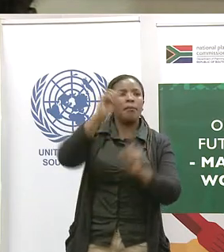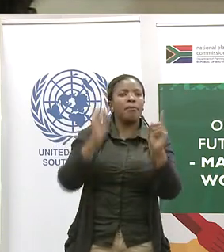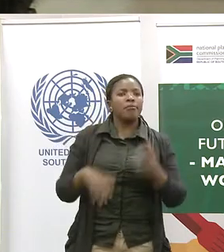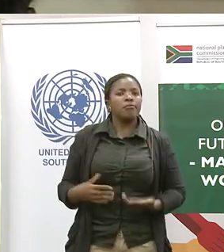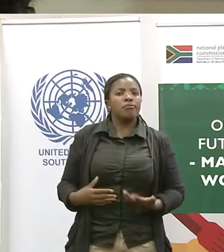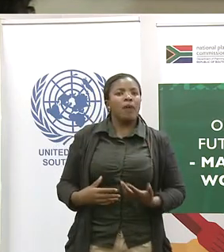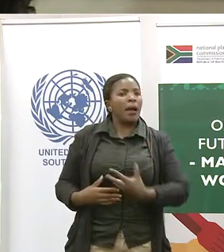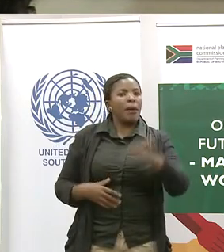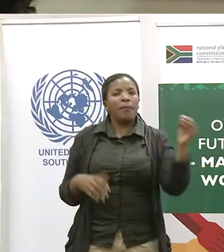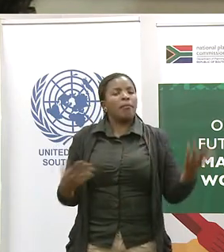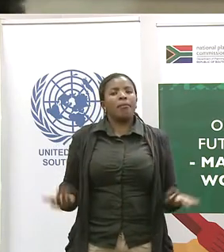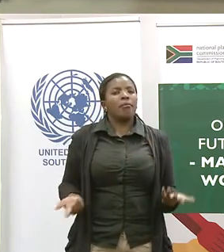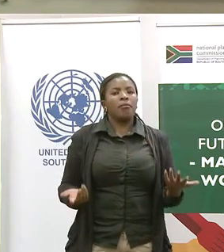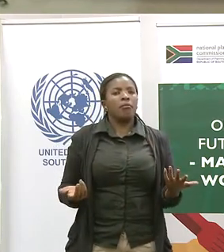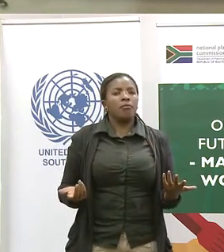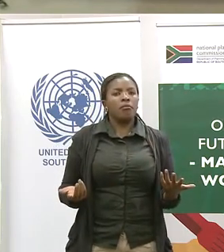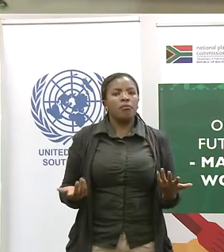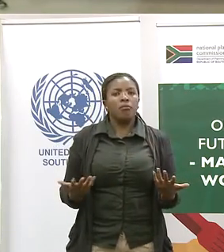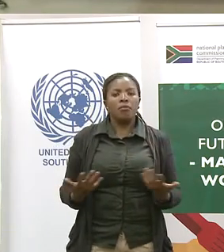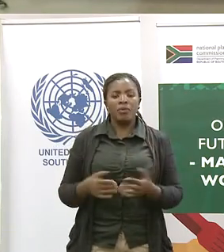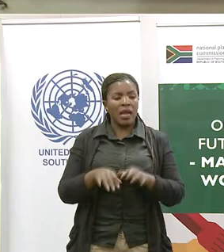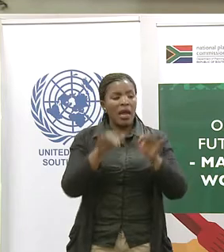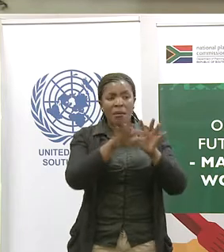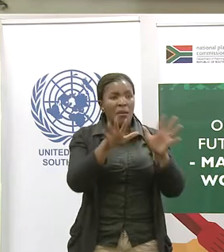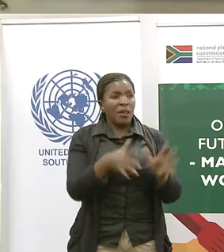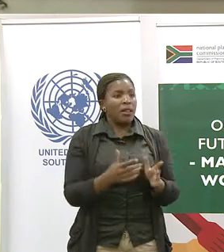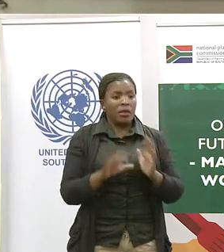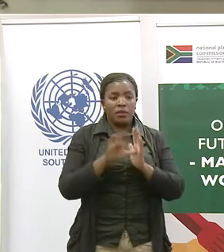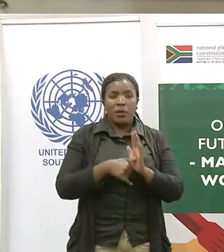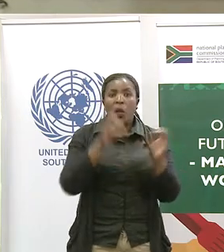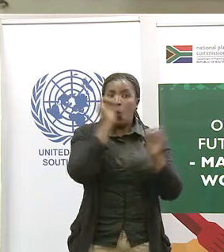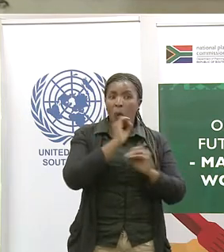the attitude of these people with ability in this country,